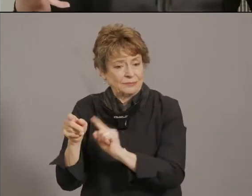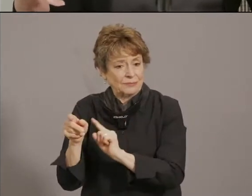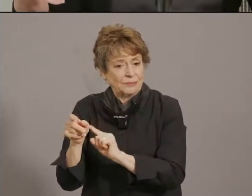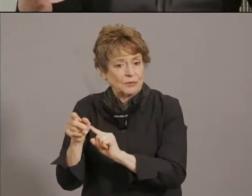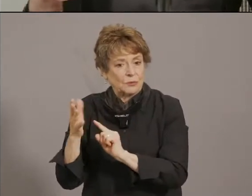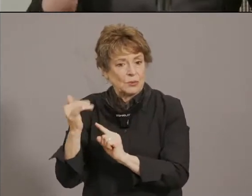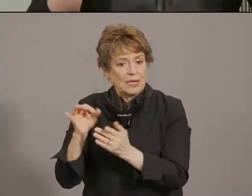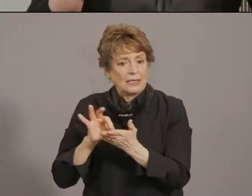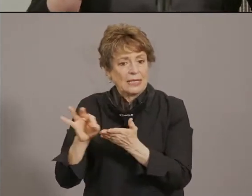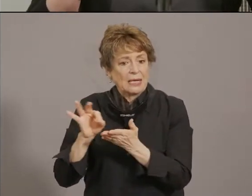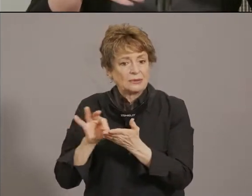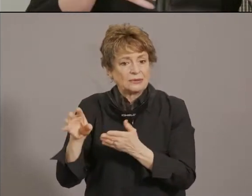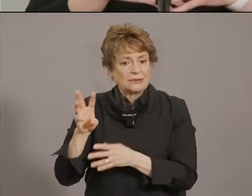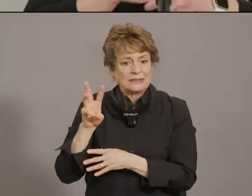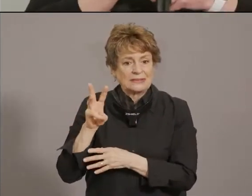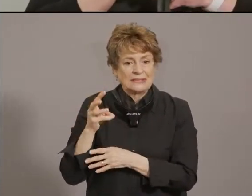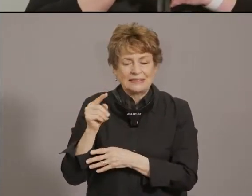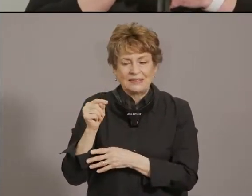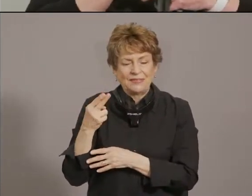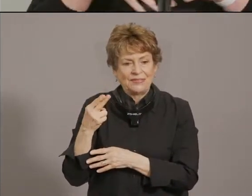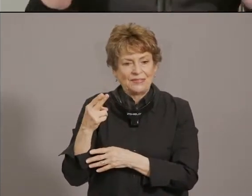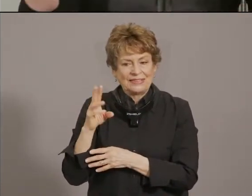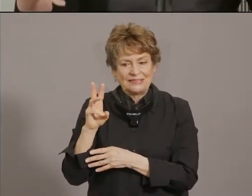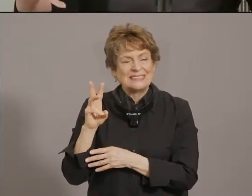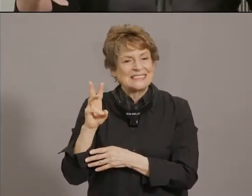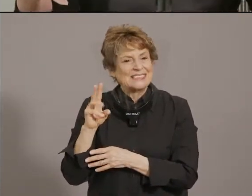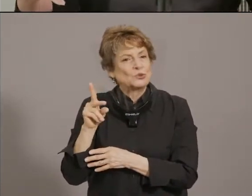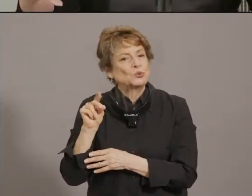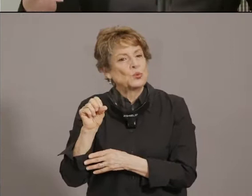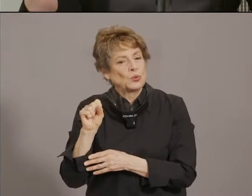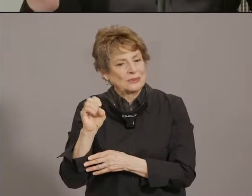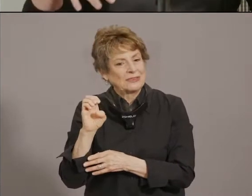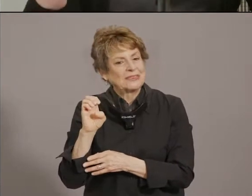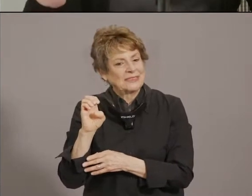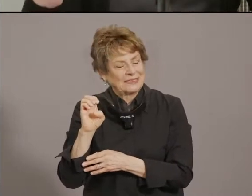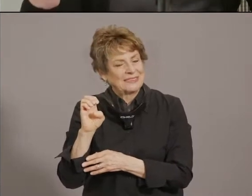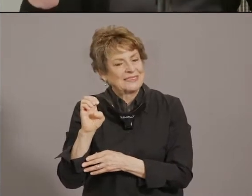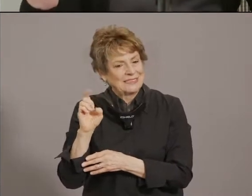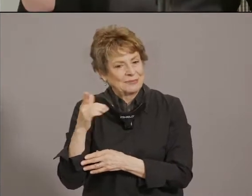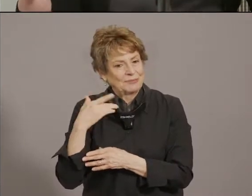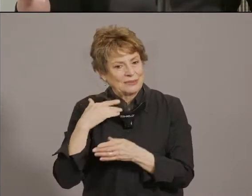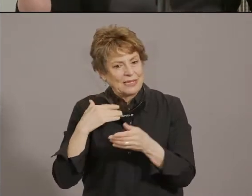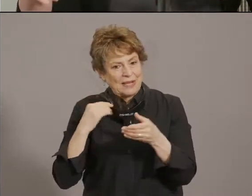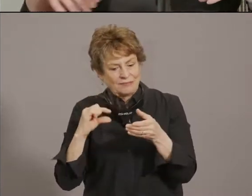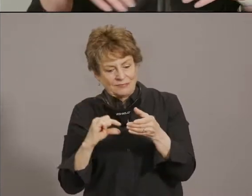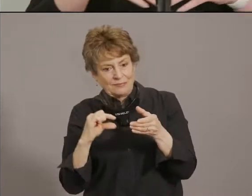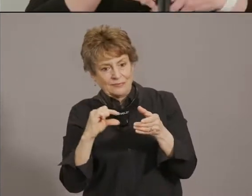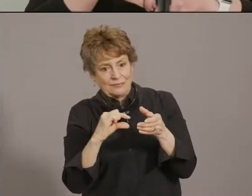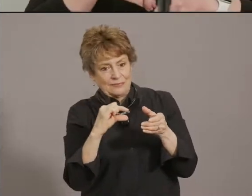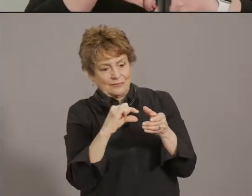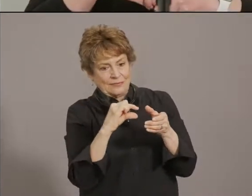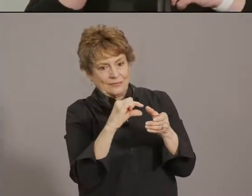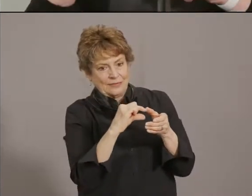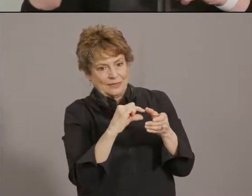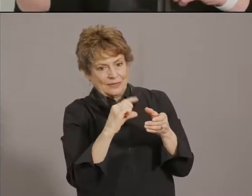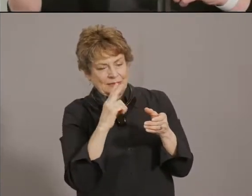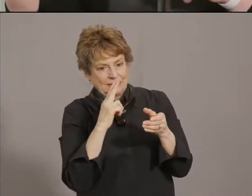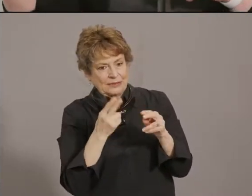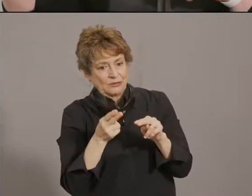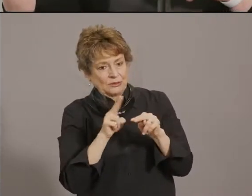are routinely able to get out of that Pfizer vaccine. But there will be an increase both to the pharmacy retail